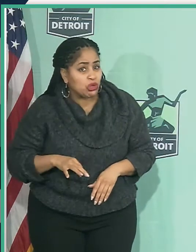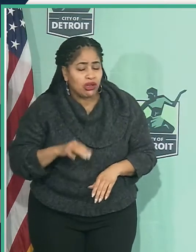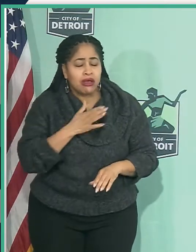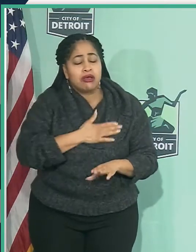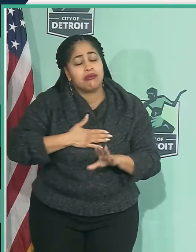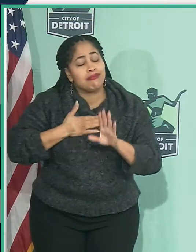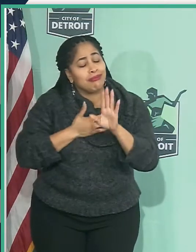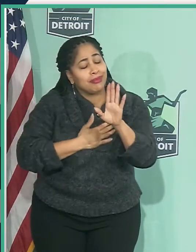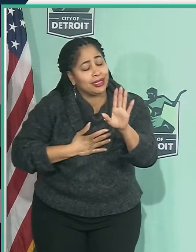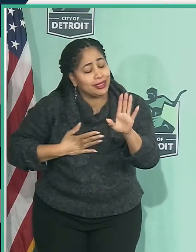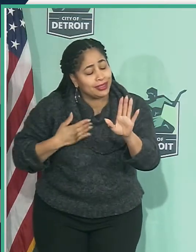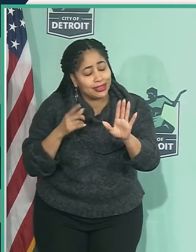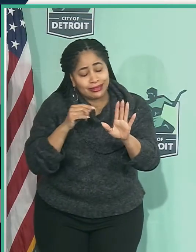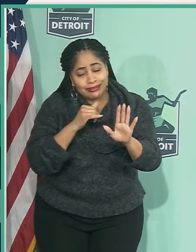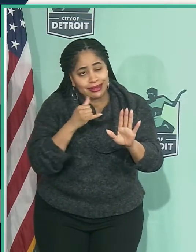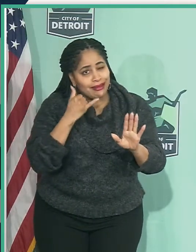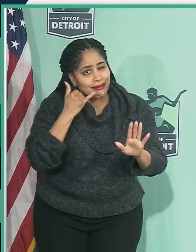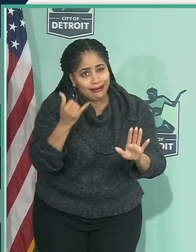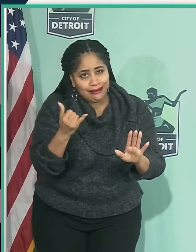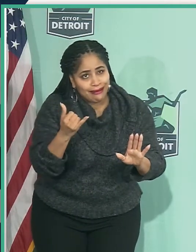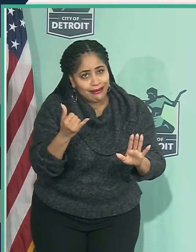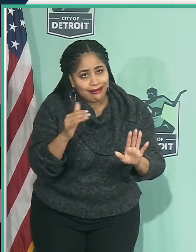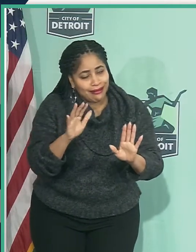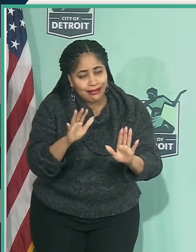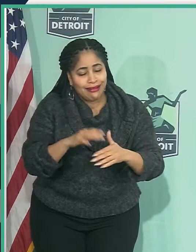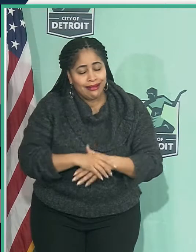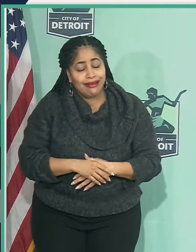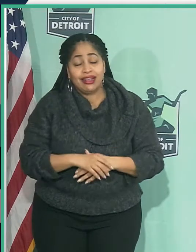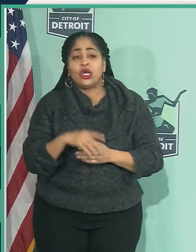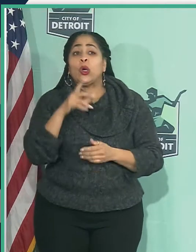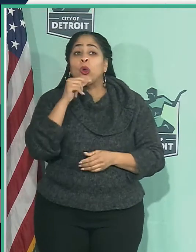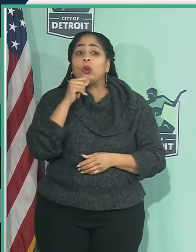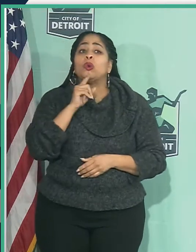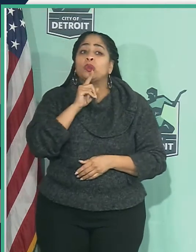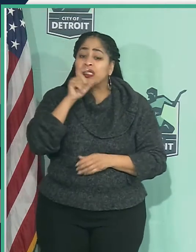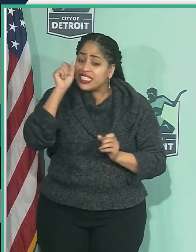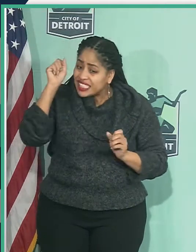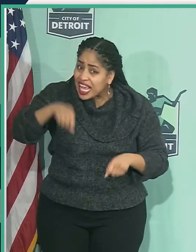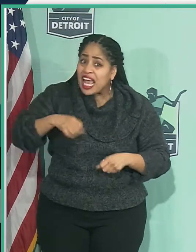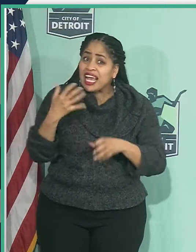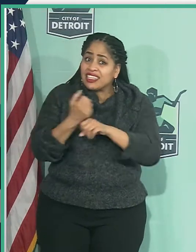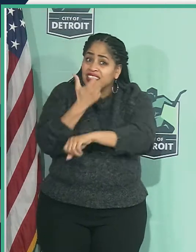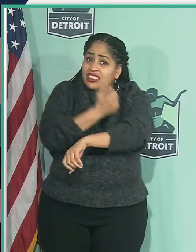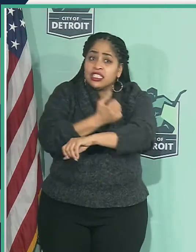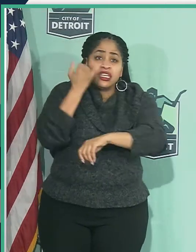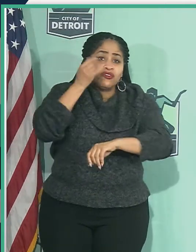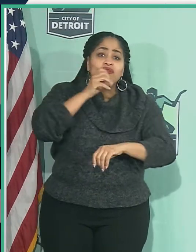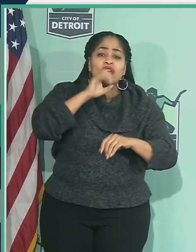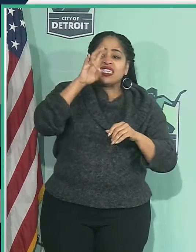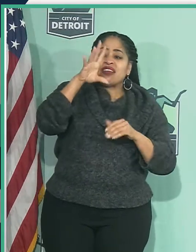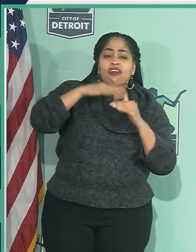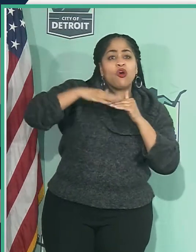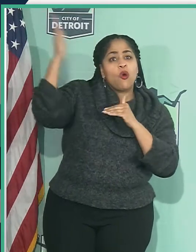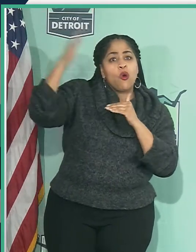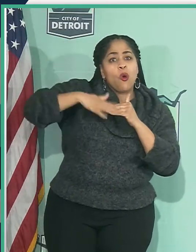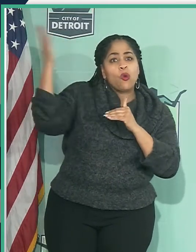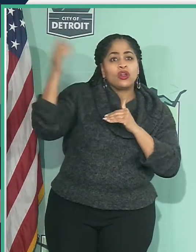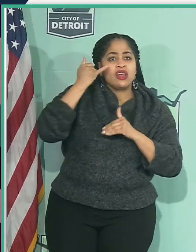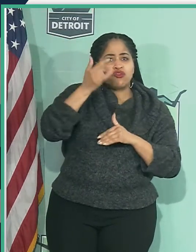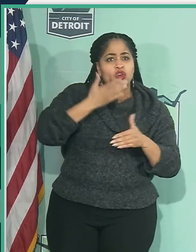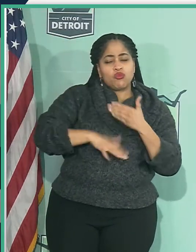don't dial the telephone. So who is eligible? If you are 75 or older, if you were born